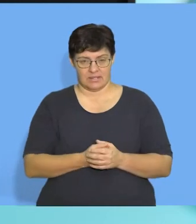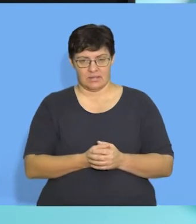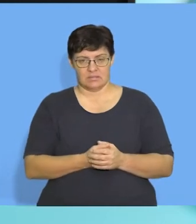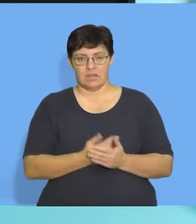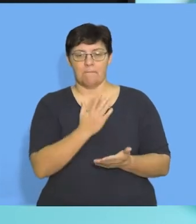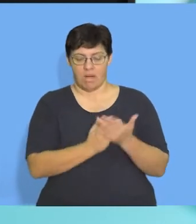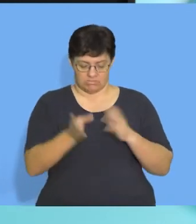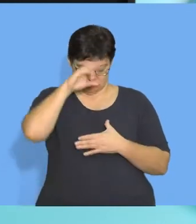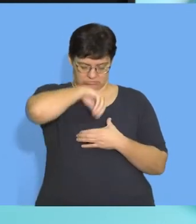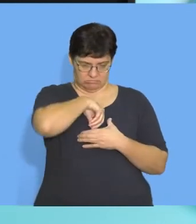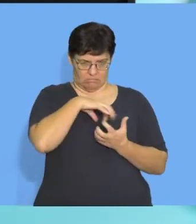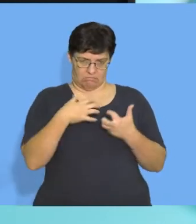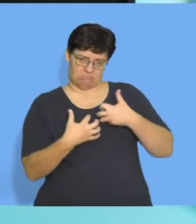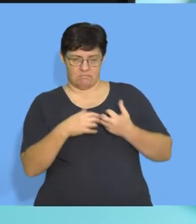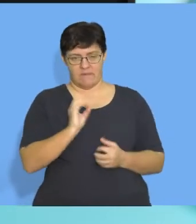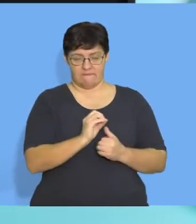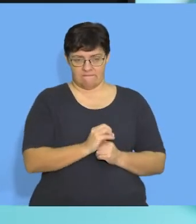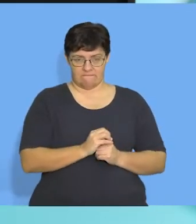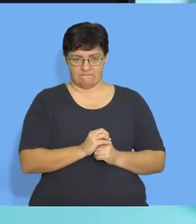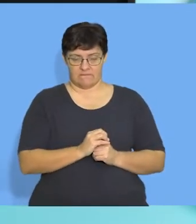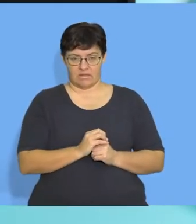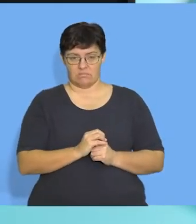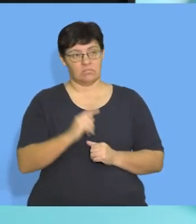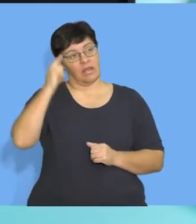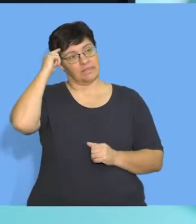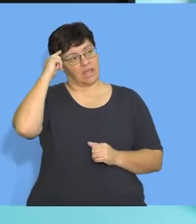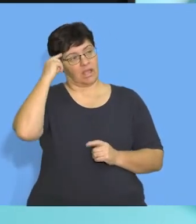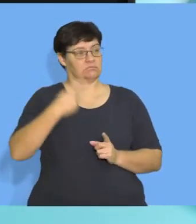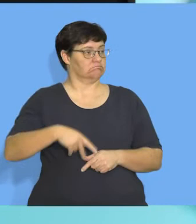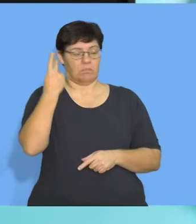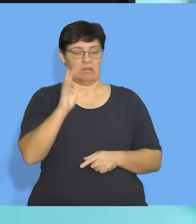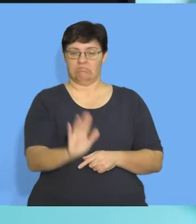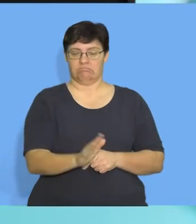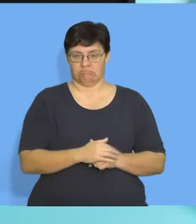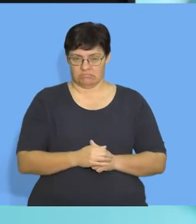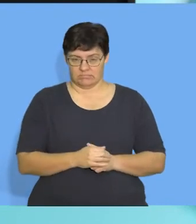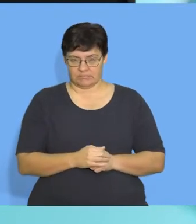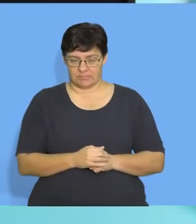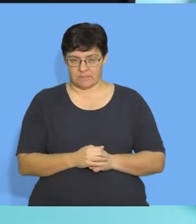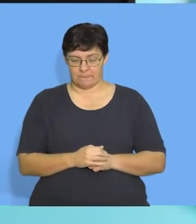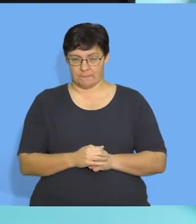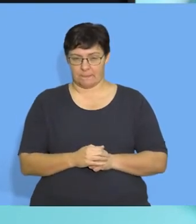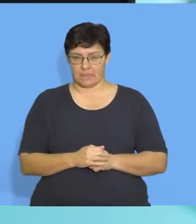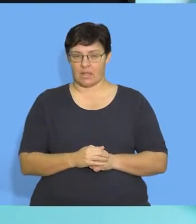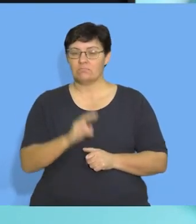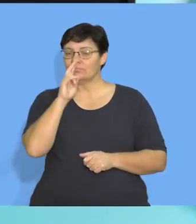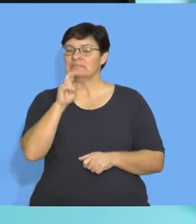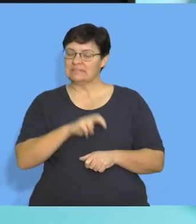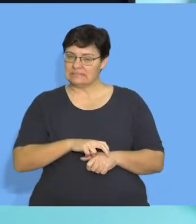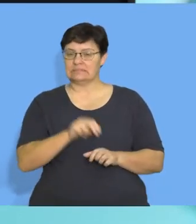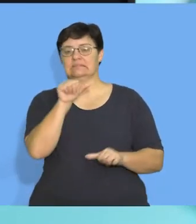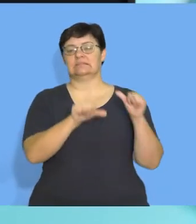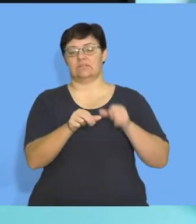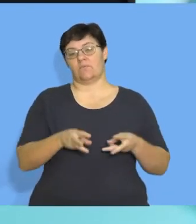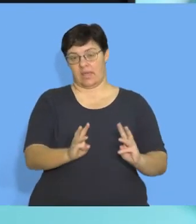your makeup. It's not something you actually think about twice. But we need to put it in scientific terms, which